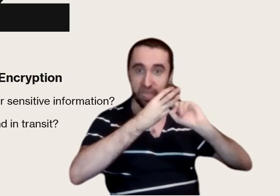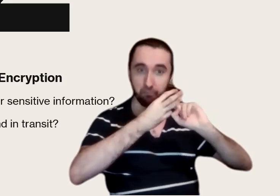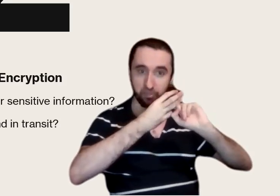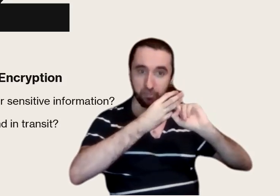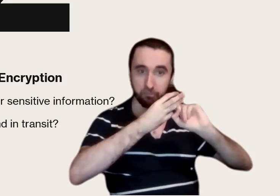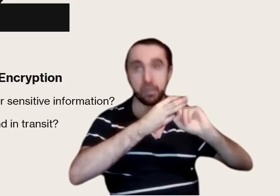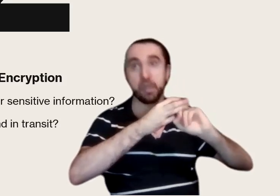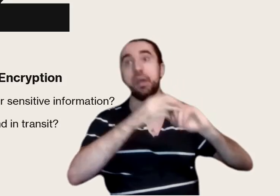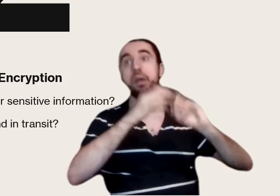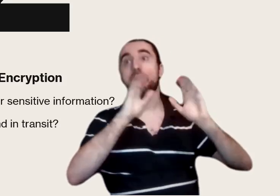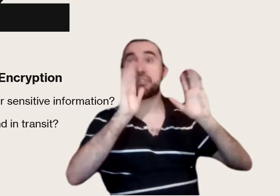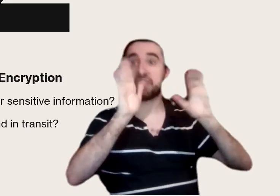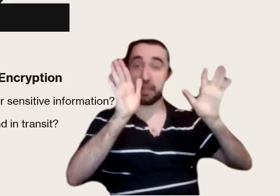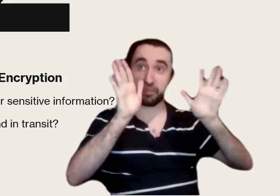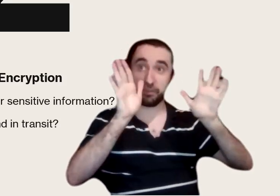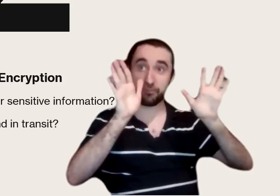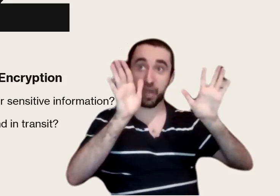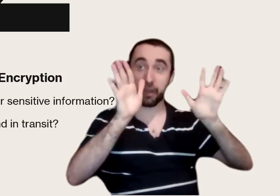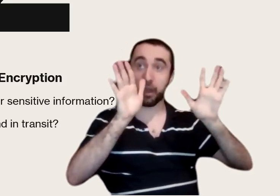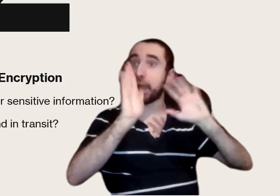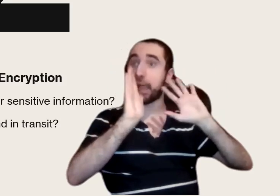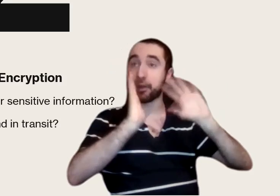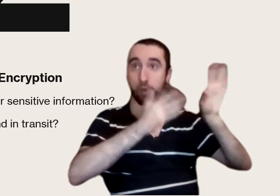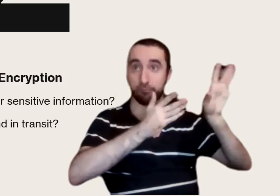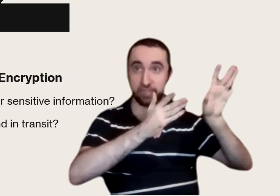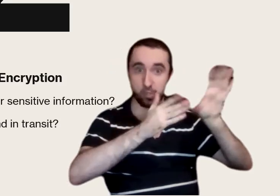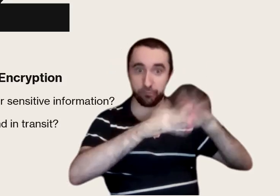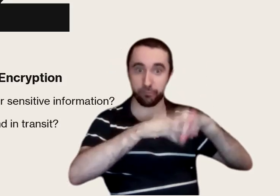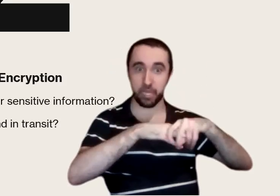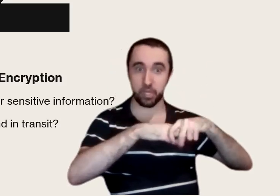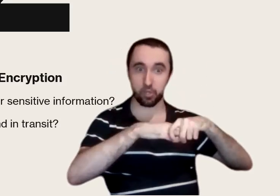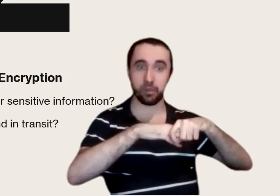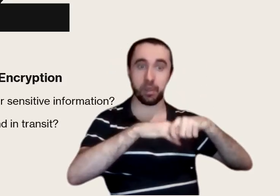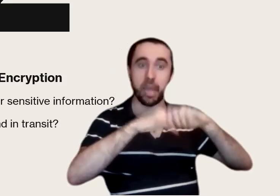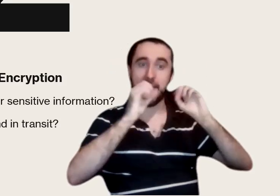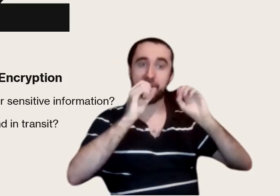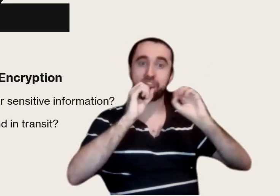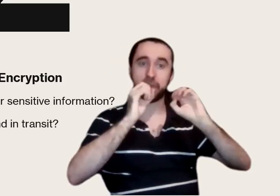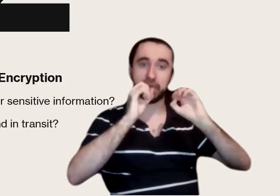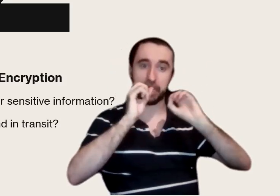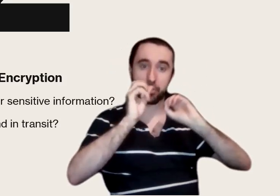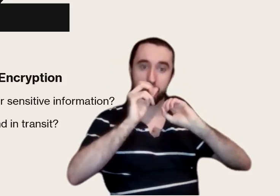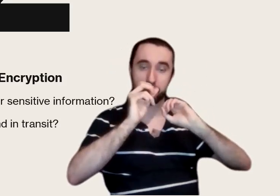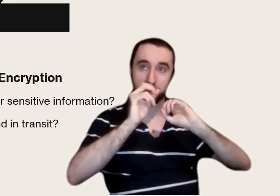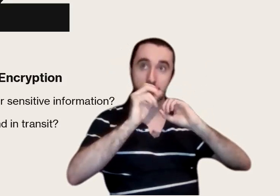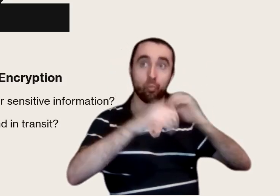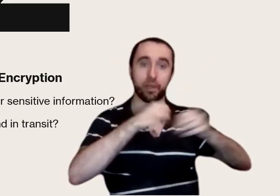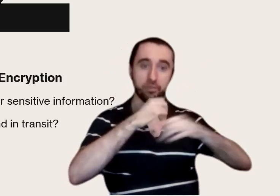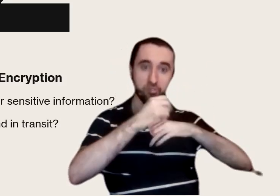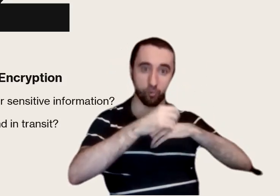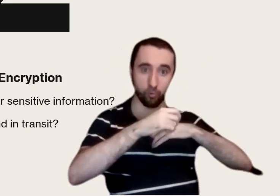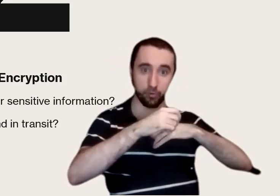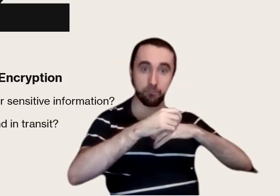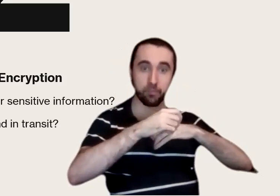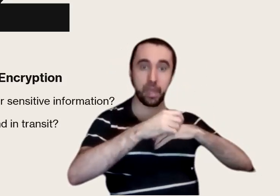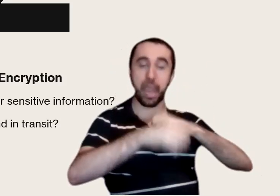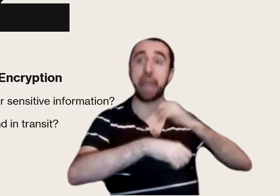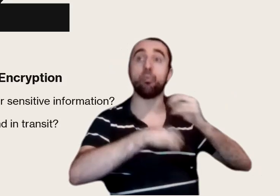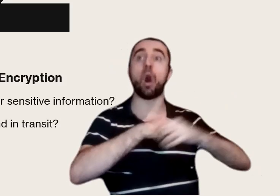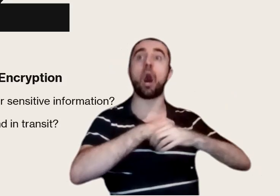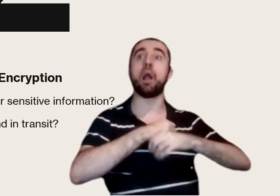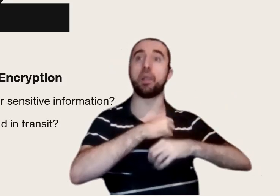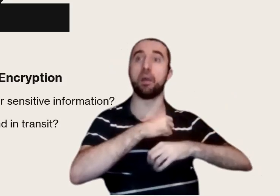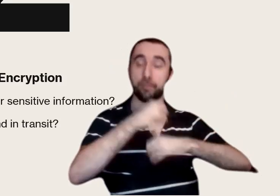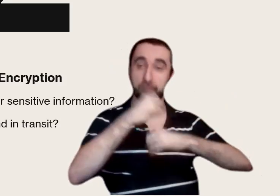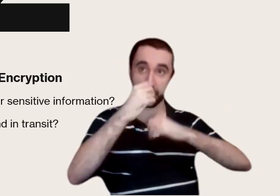information is kept. Sensitive data and confidential information has to be encrypted while it's stored